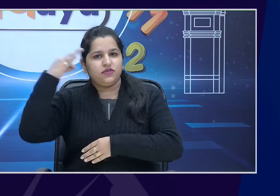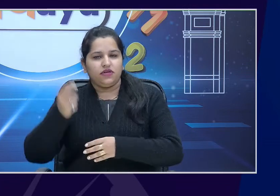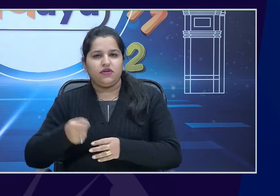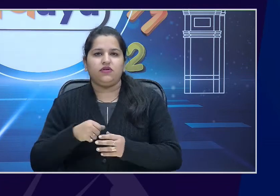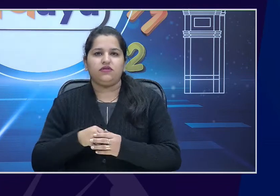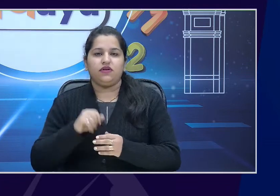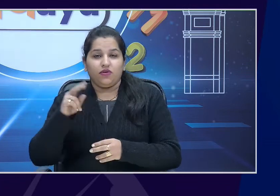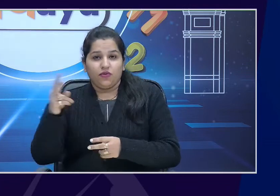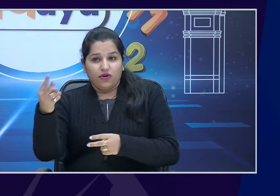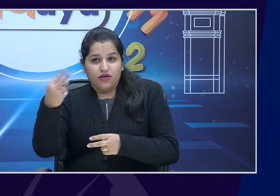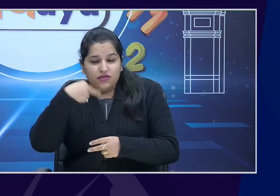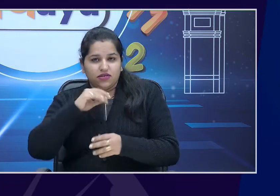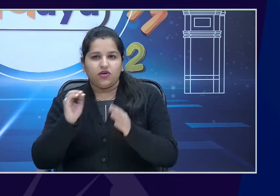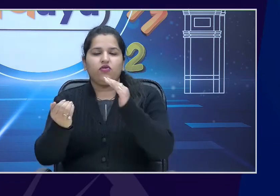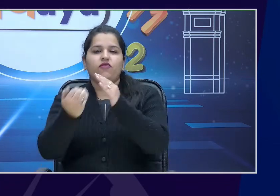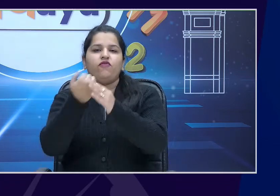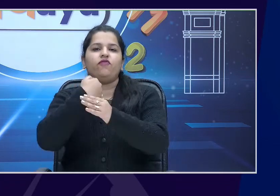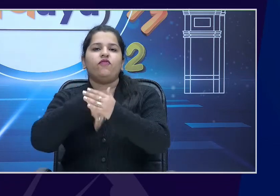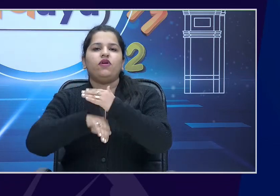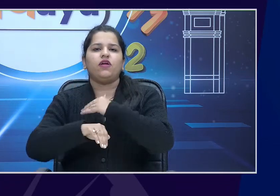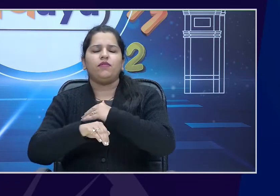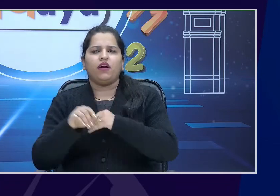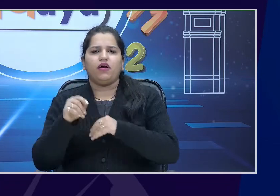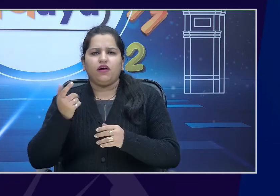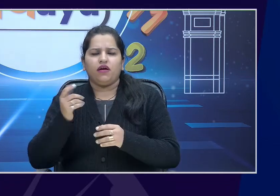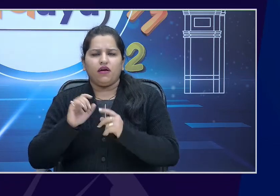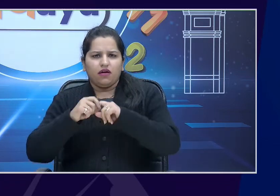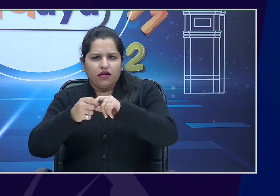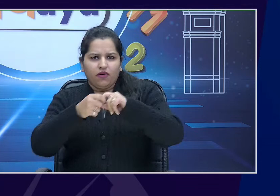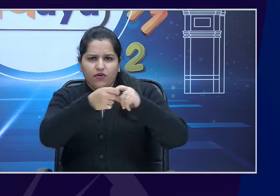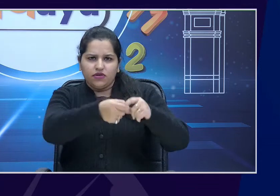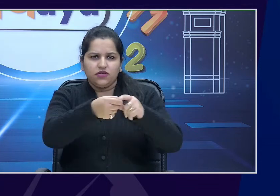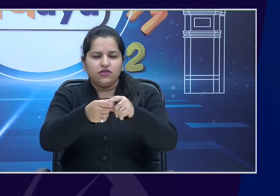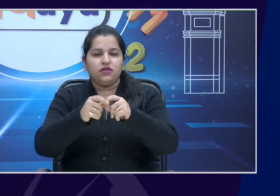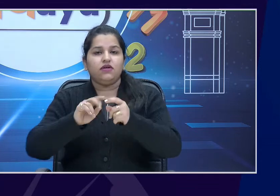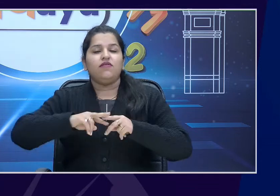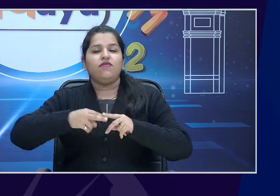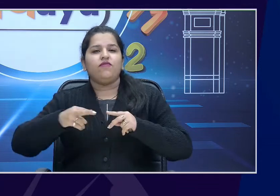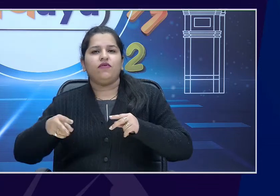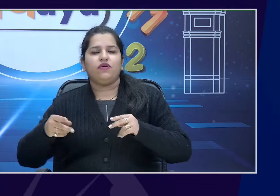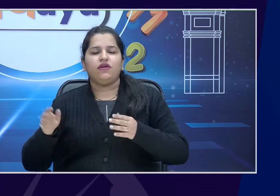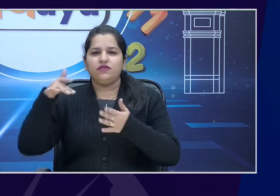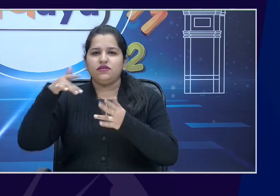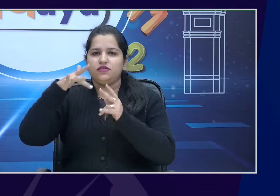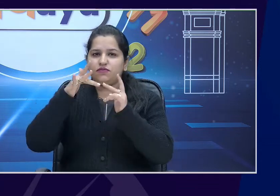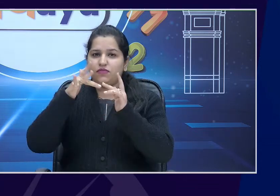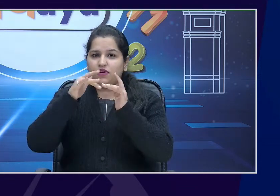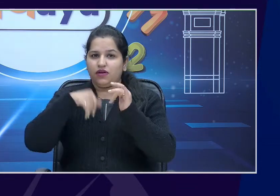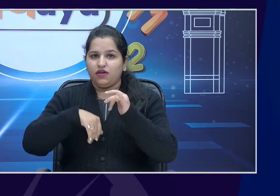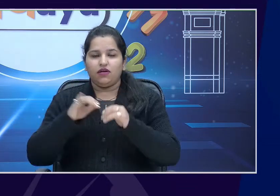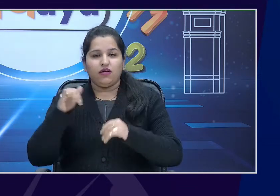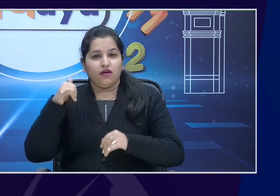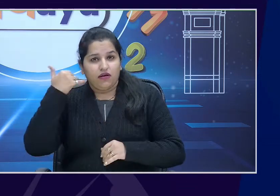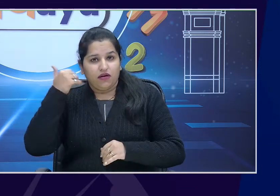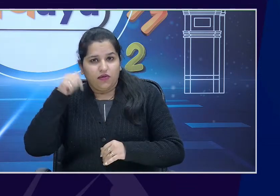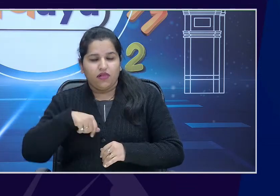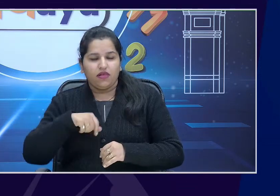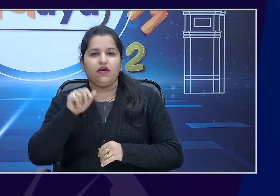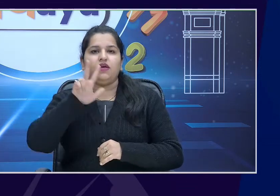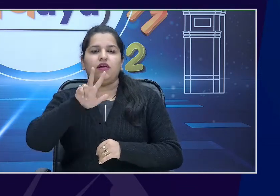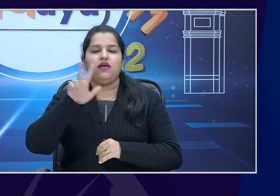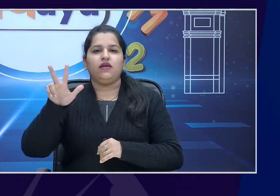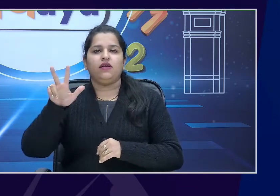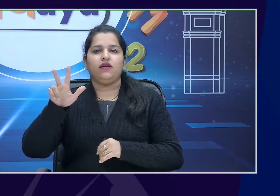students, you can send your feedbacks, your questions, your queries on our various mediums. You can call us on our phone number, that is